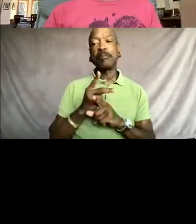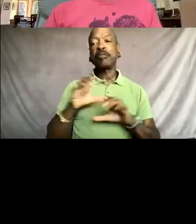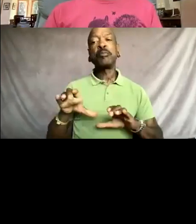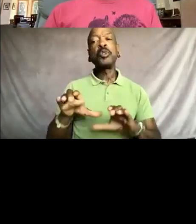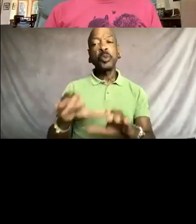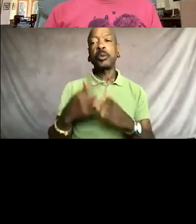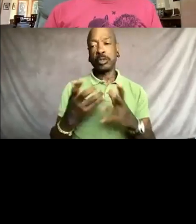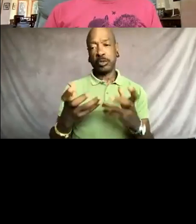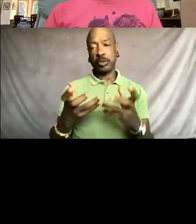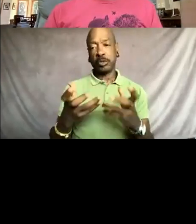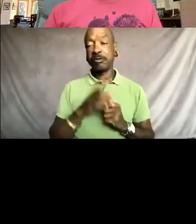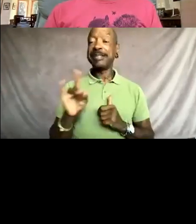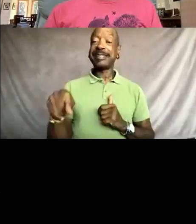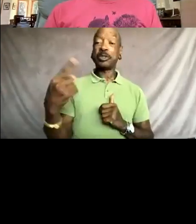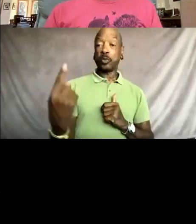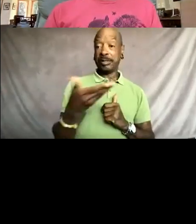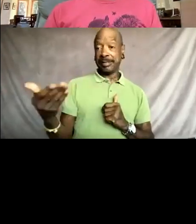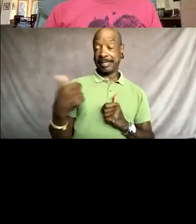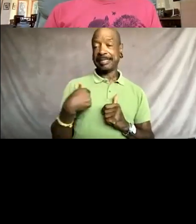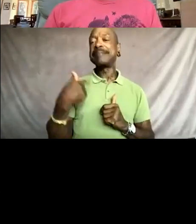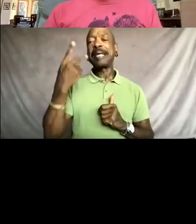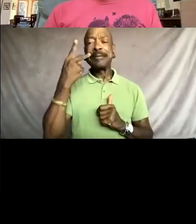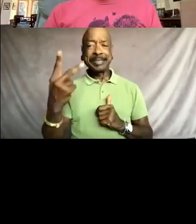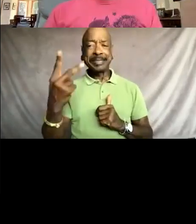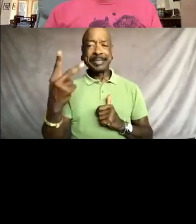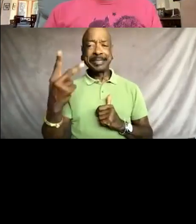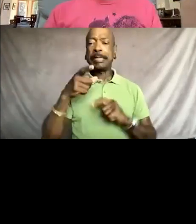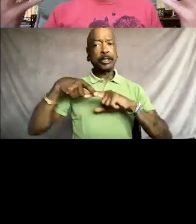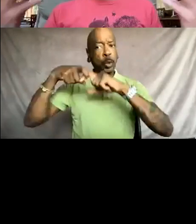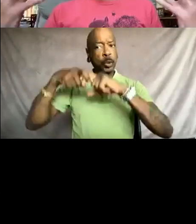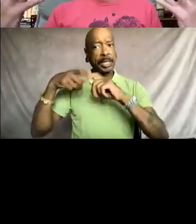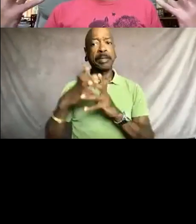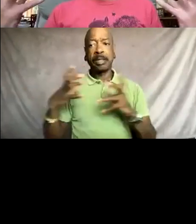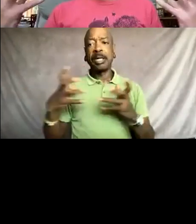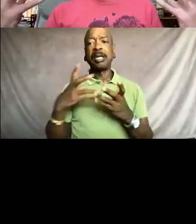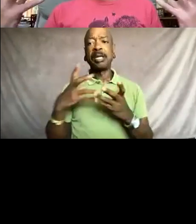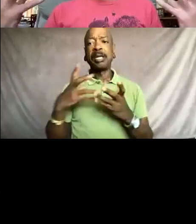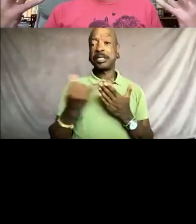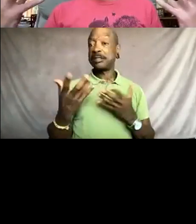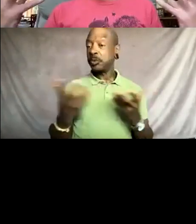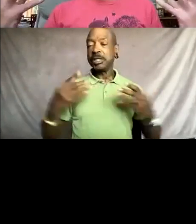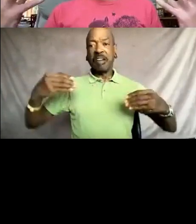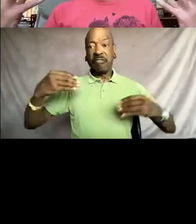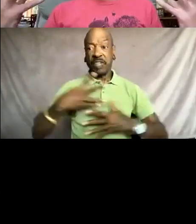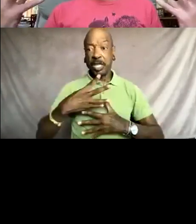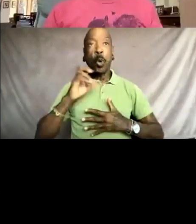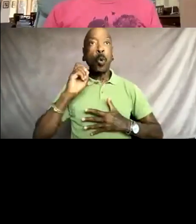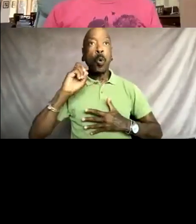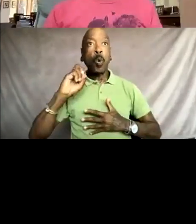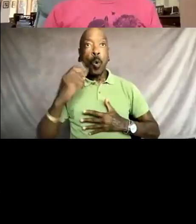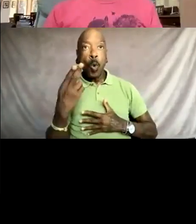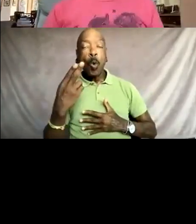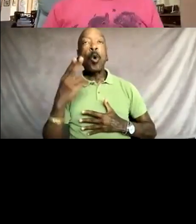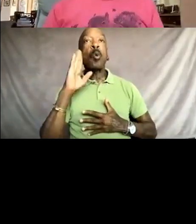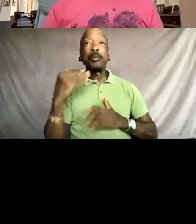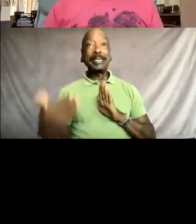the things that I see holding up a lot of projects is just this fear of, oh, we're going to get sued.